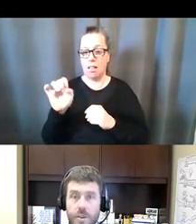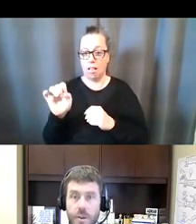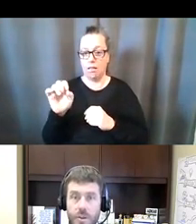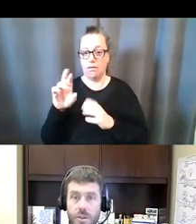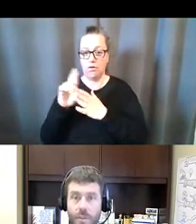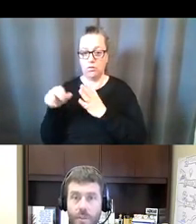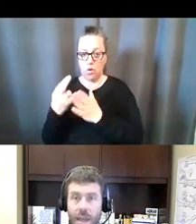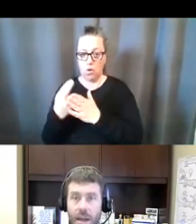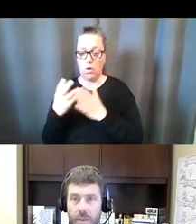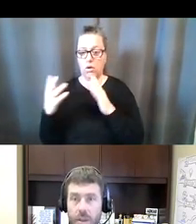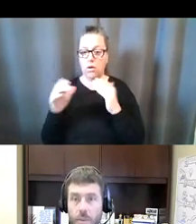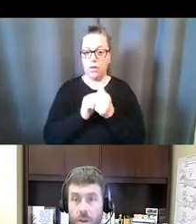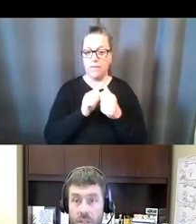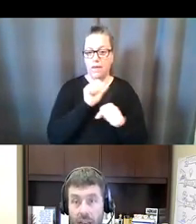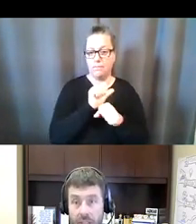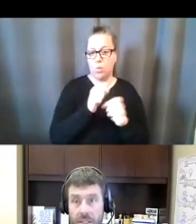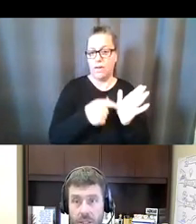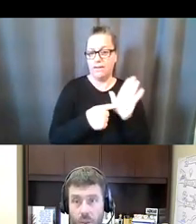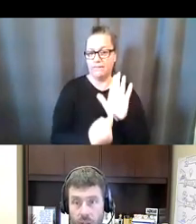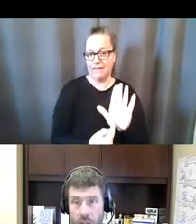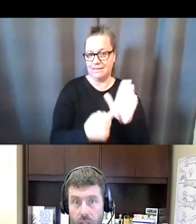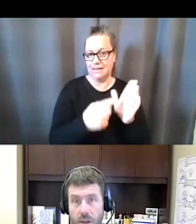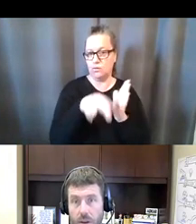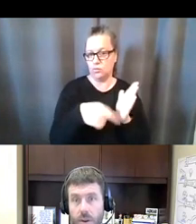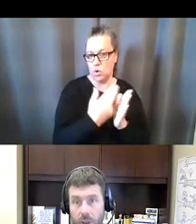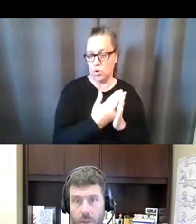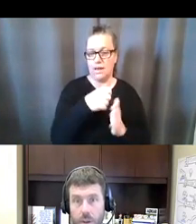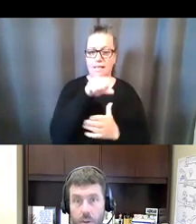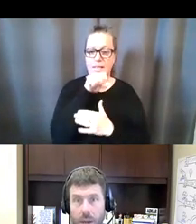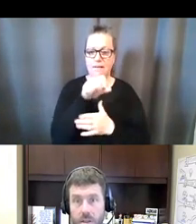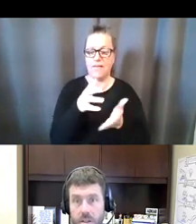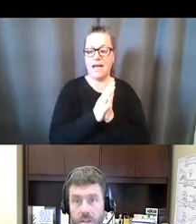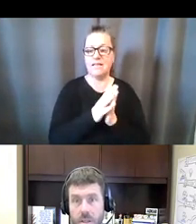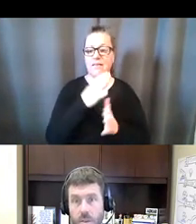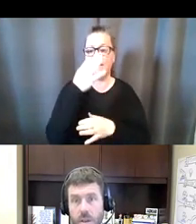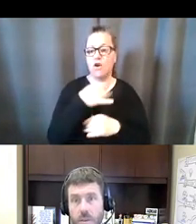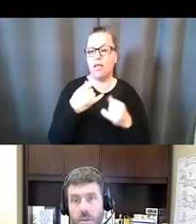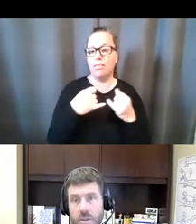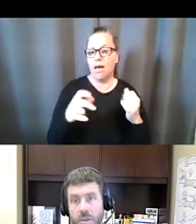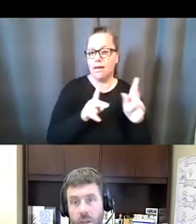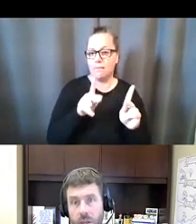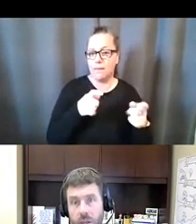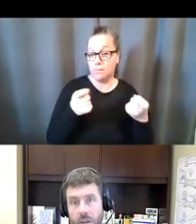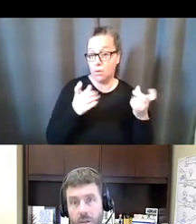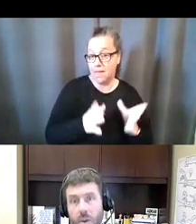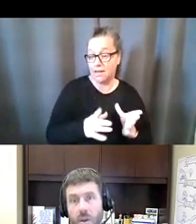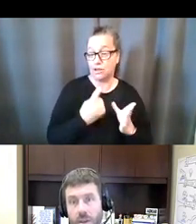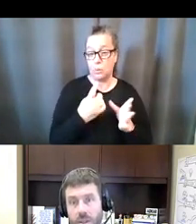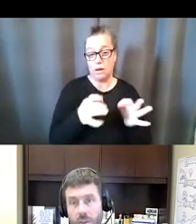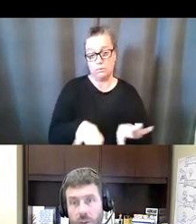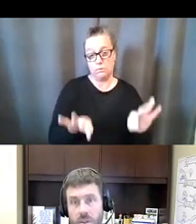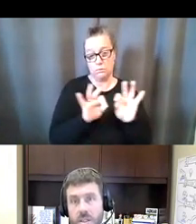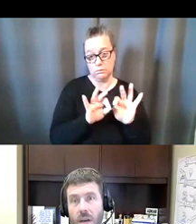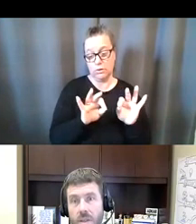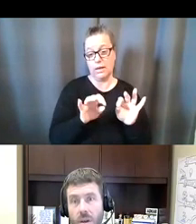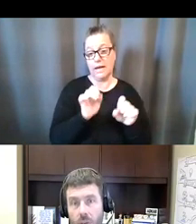employee-facing roles. And I love that the person asked in the question about our frontline people managers, because they're one of the most critical employee-facing